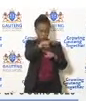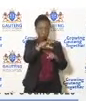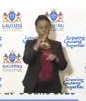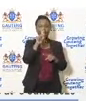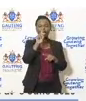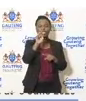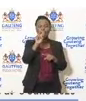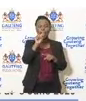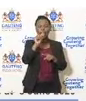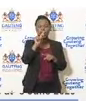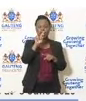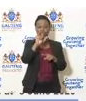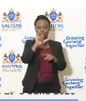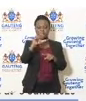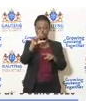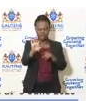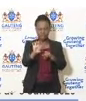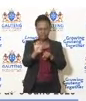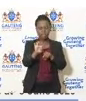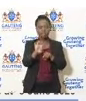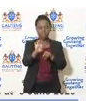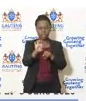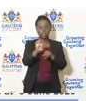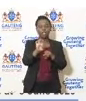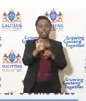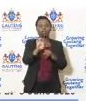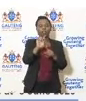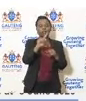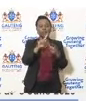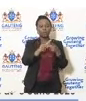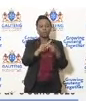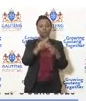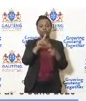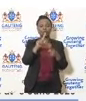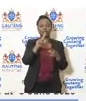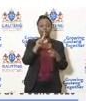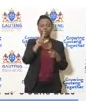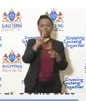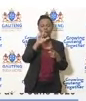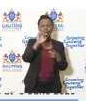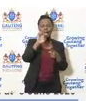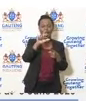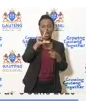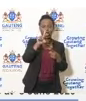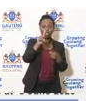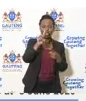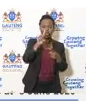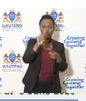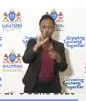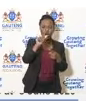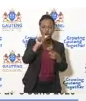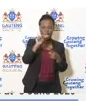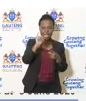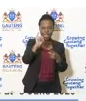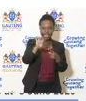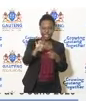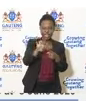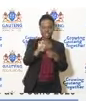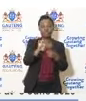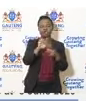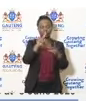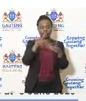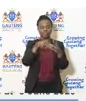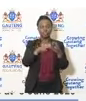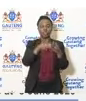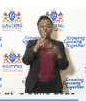Danville. No, in fact, it is Olivenhout-Bosch, Eldorraine, Littleton,